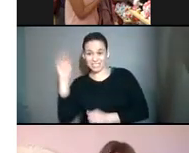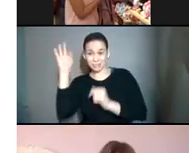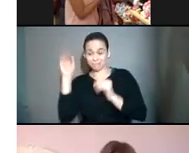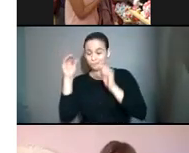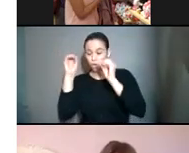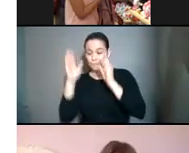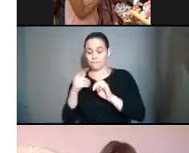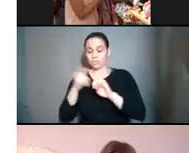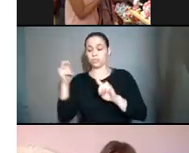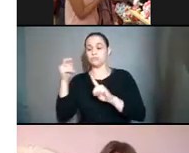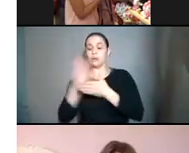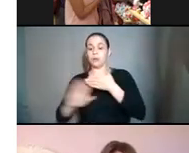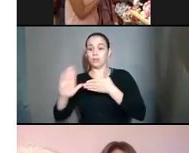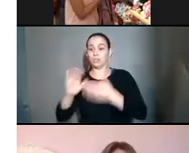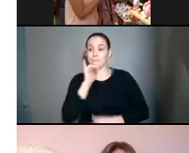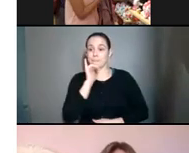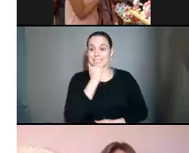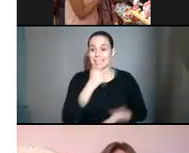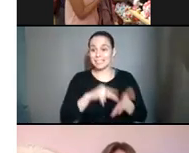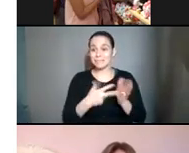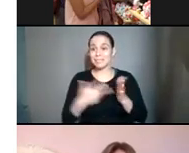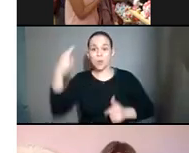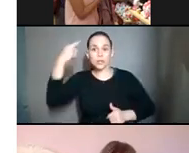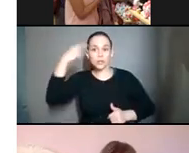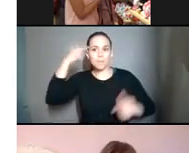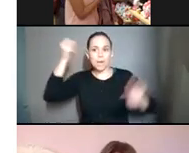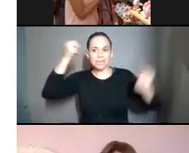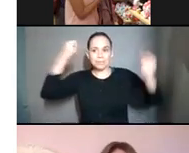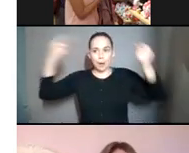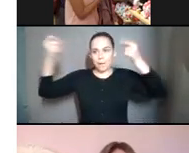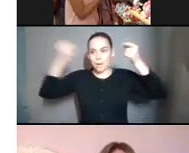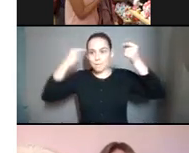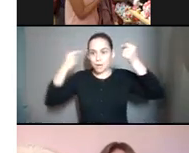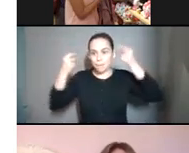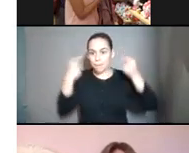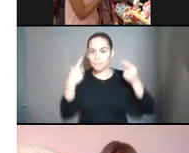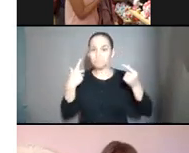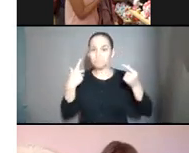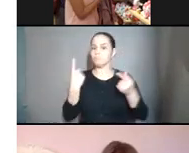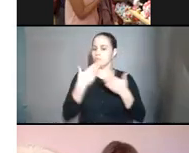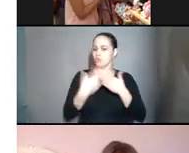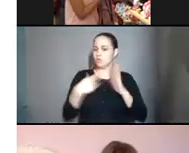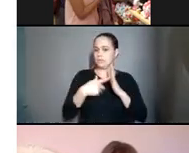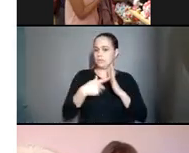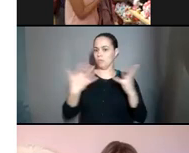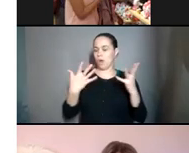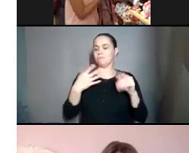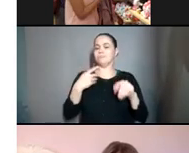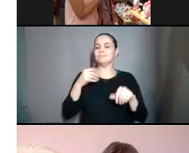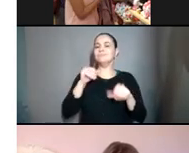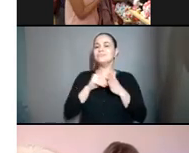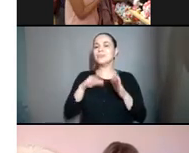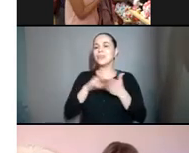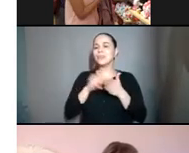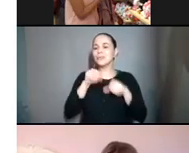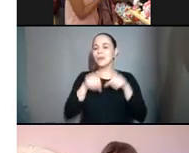brain sparks. A great example of this one is one I heard about riding a bike. If your child